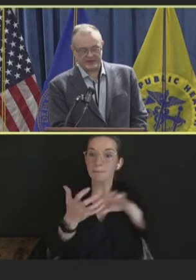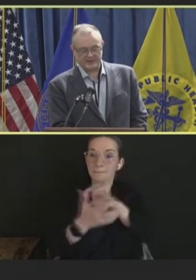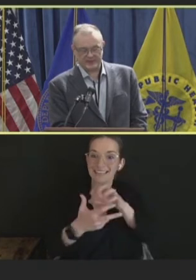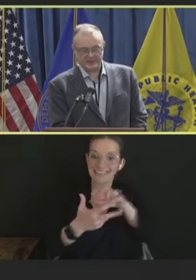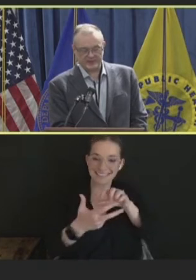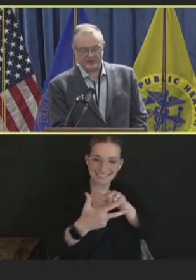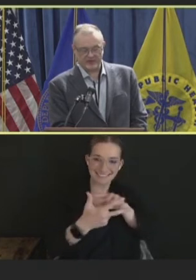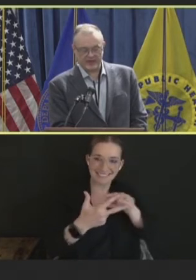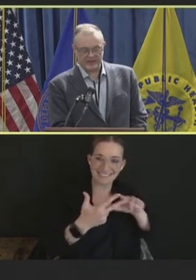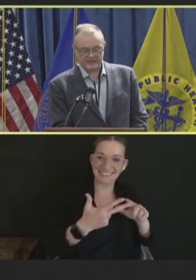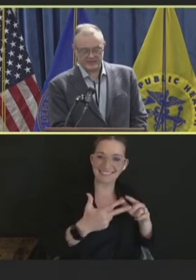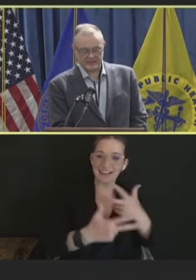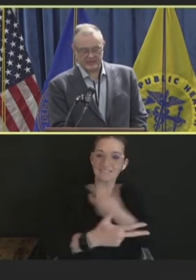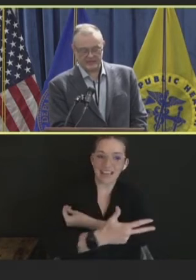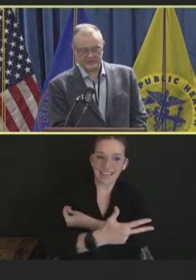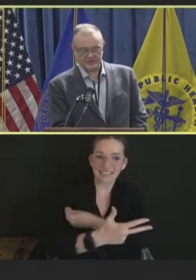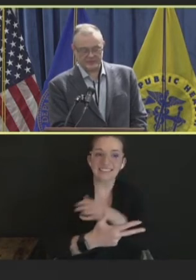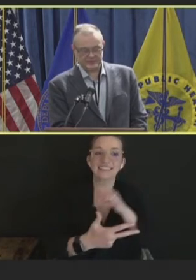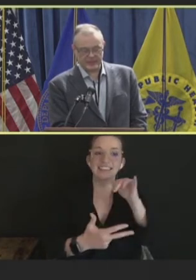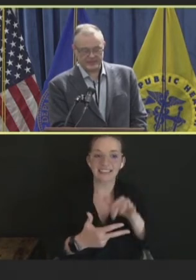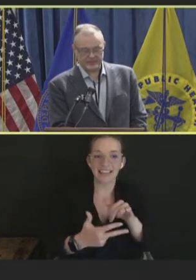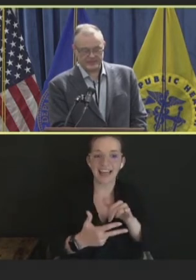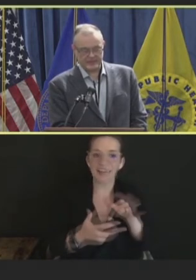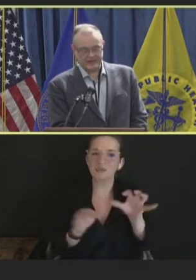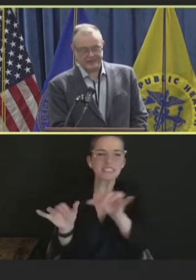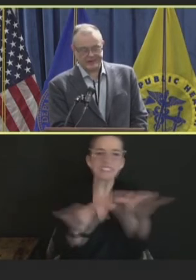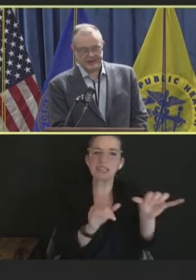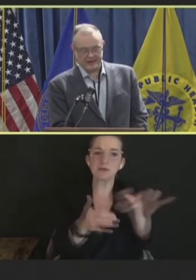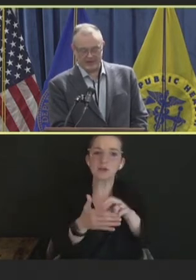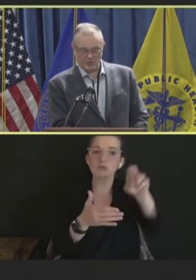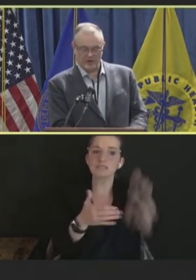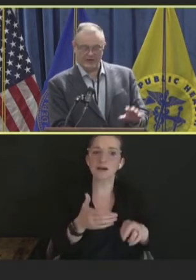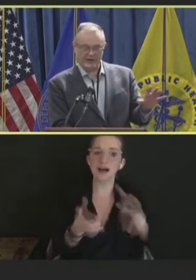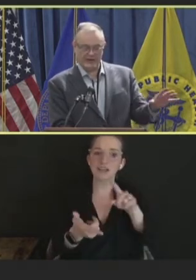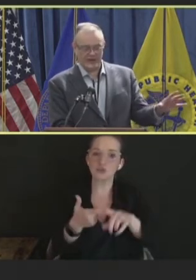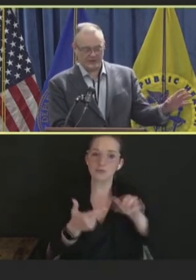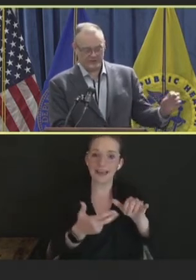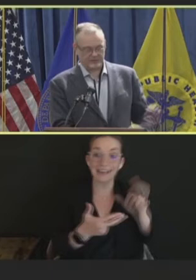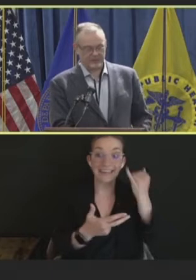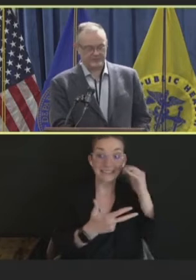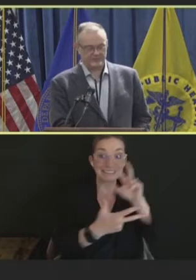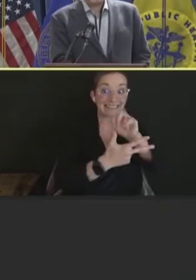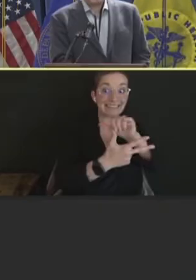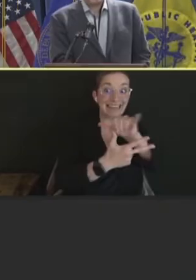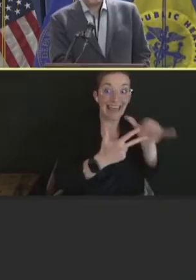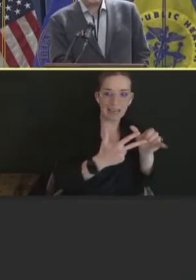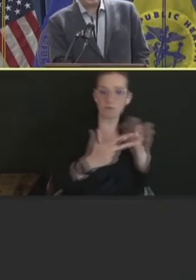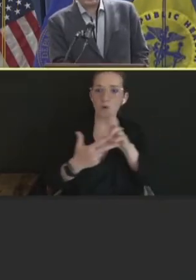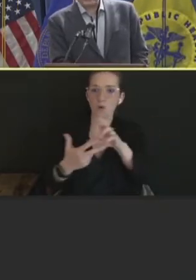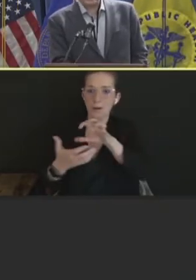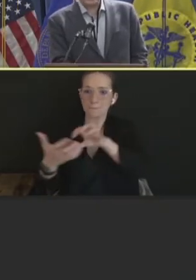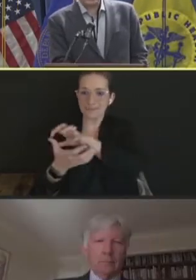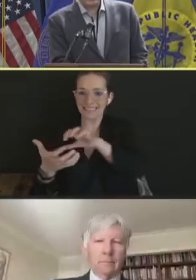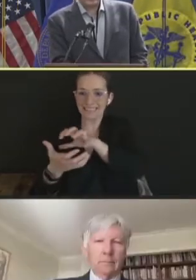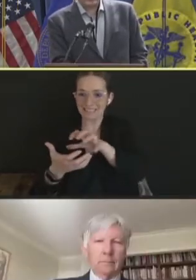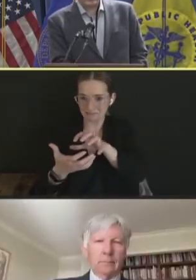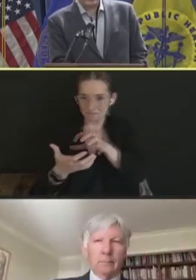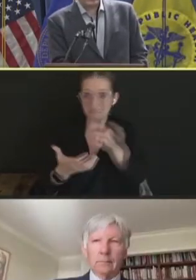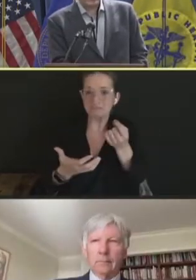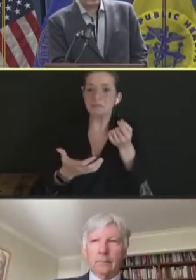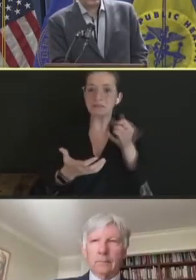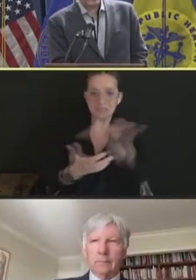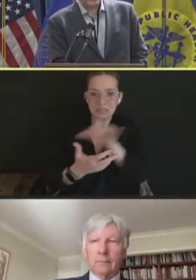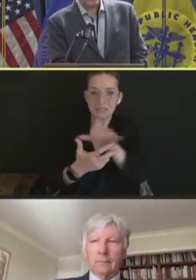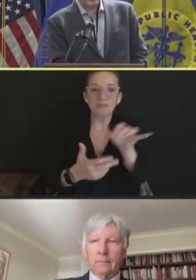compared to the respective homologous booster responses. The one outlier is possibly the Janssen boost Janssen, but it was